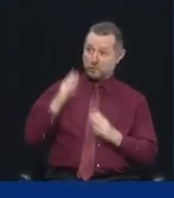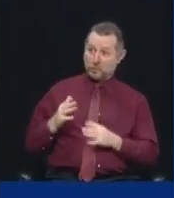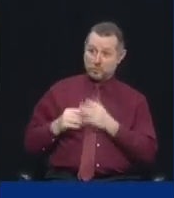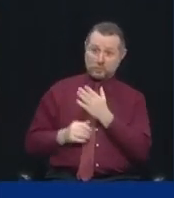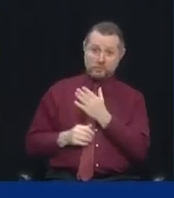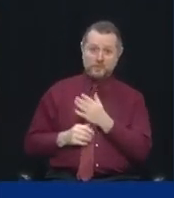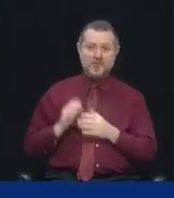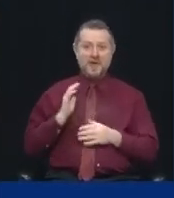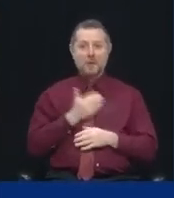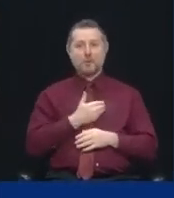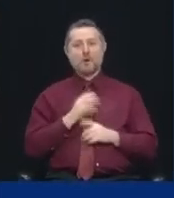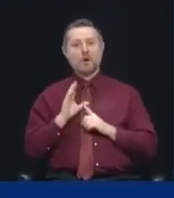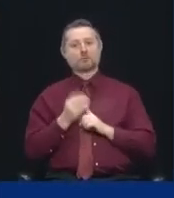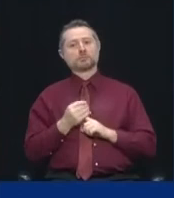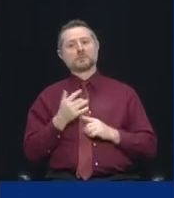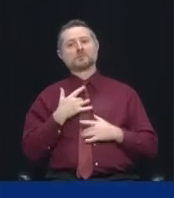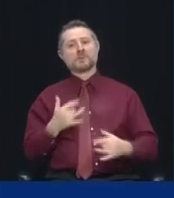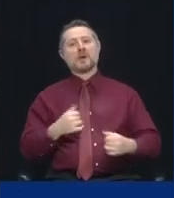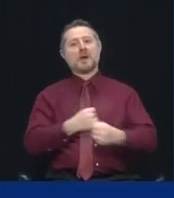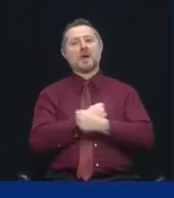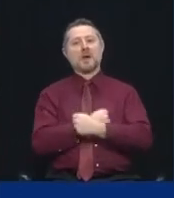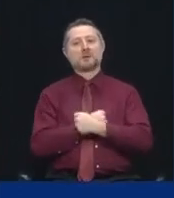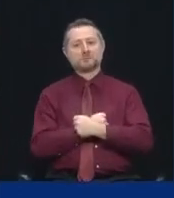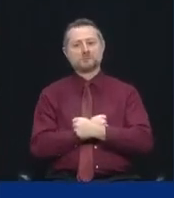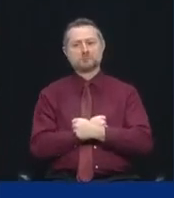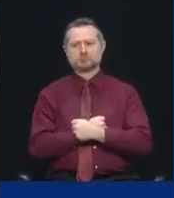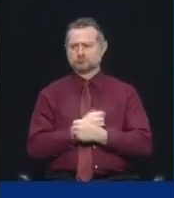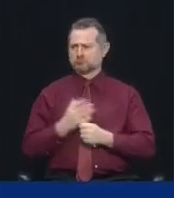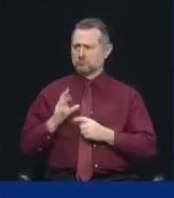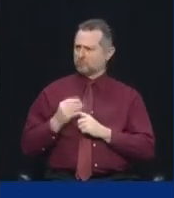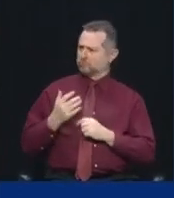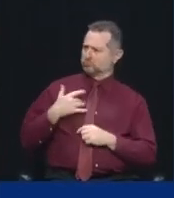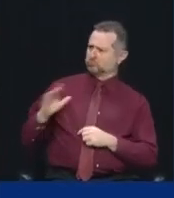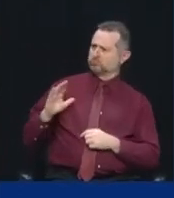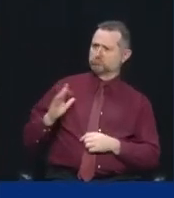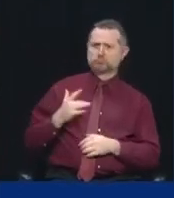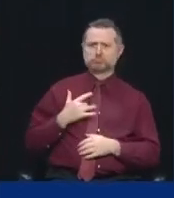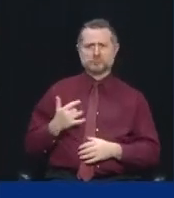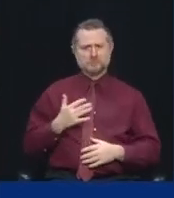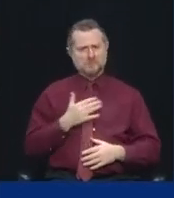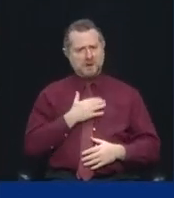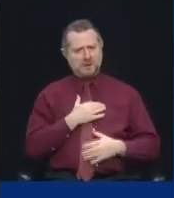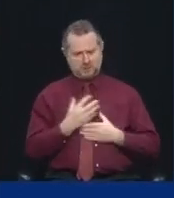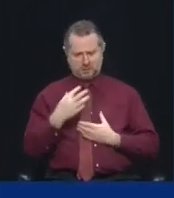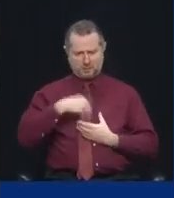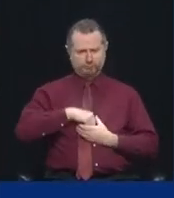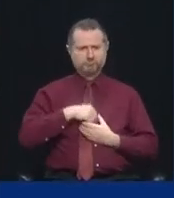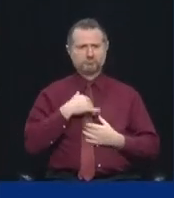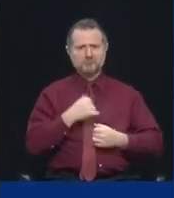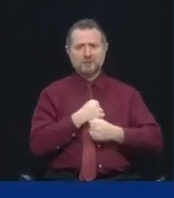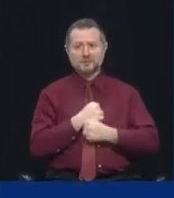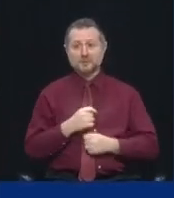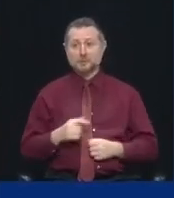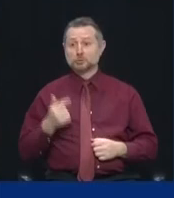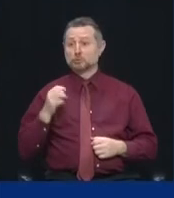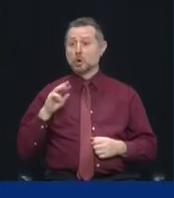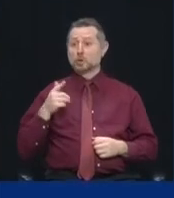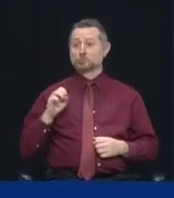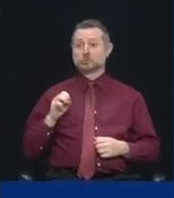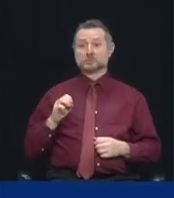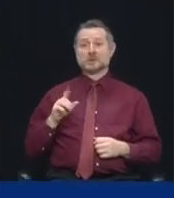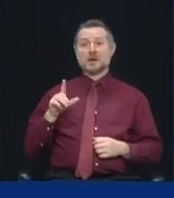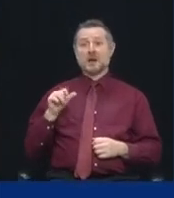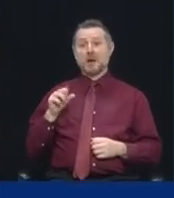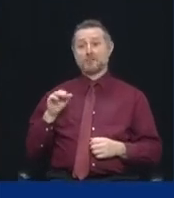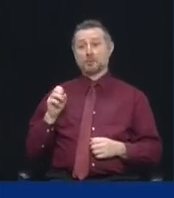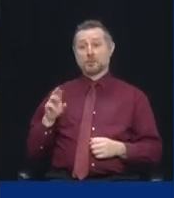cultures where we like to hug each other, et cetera, and embrace. George Latimer, the county executive, said he used to be in sales. He